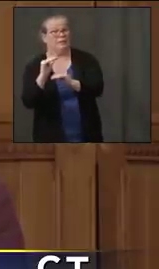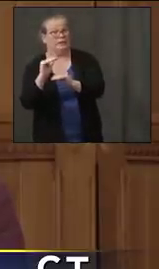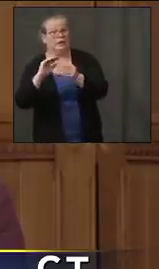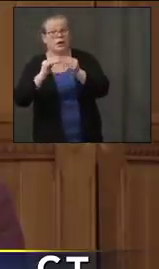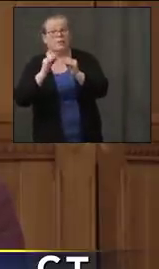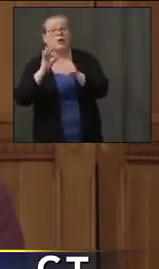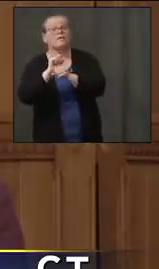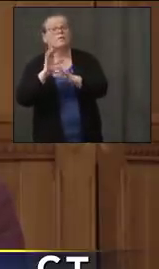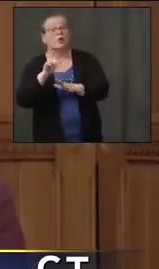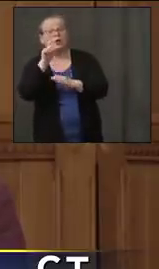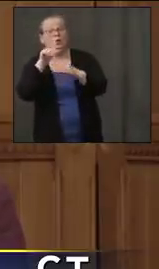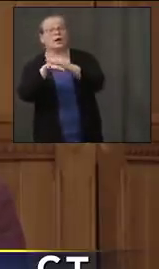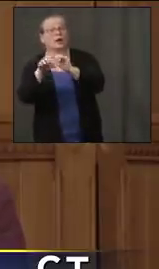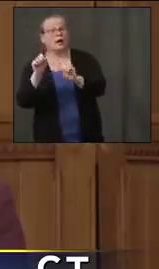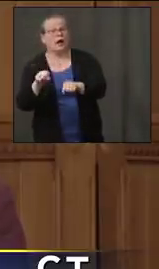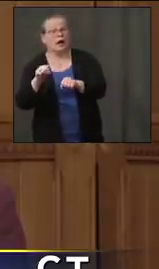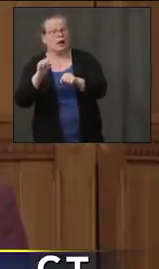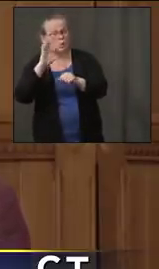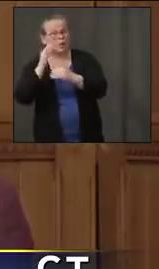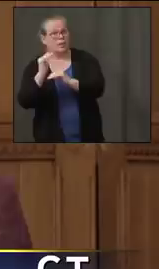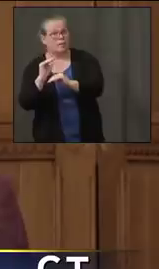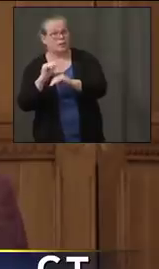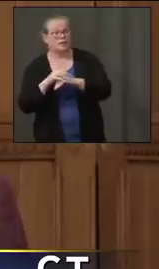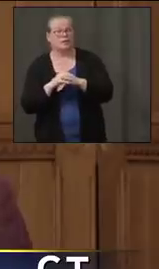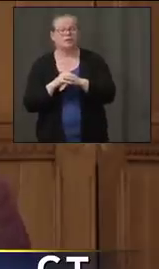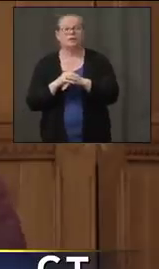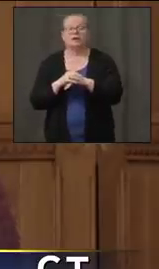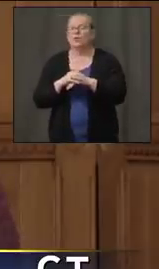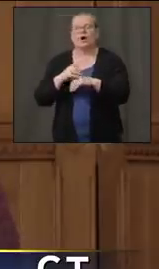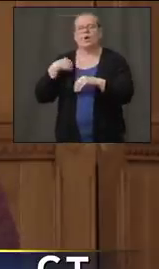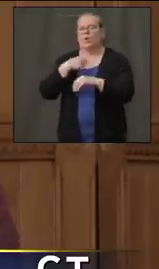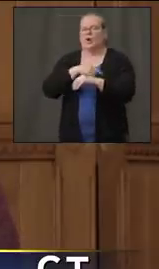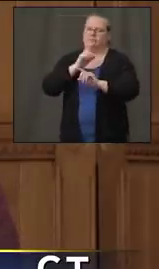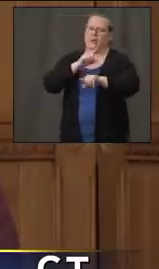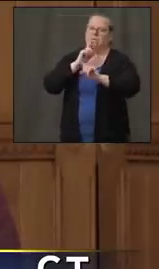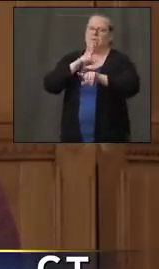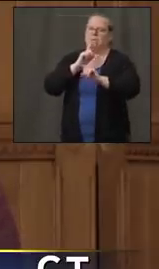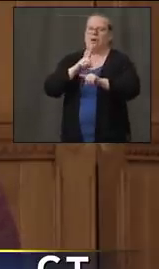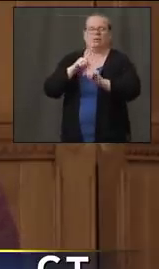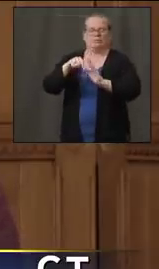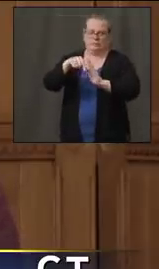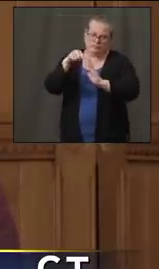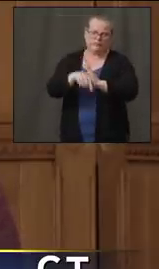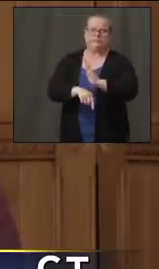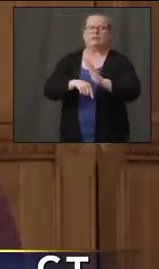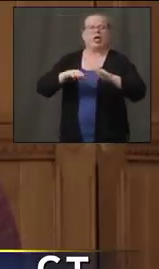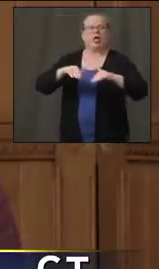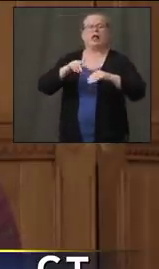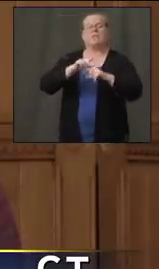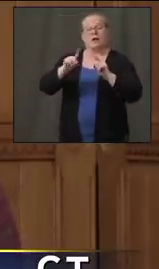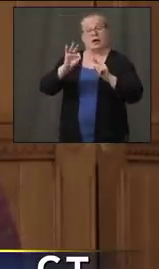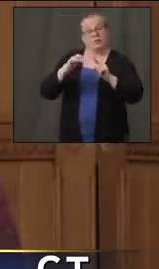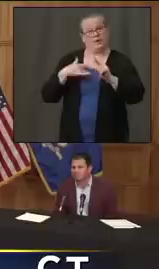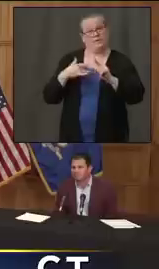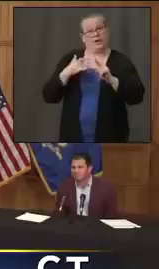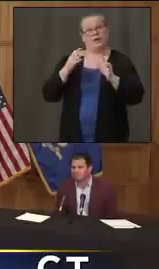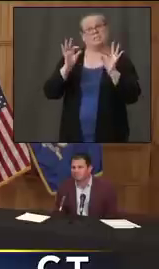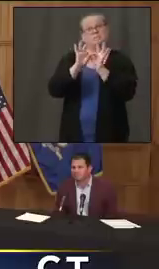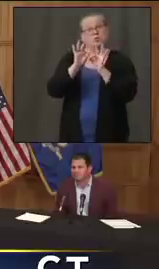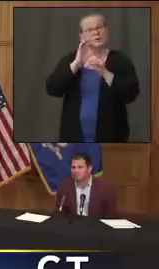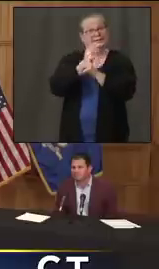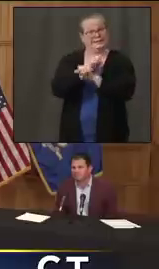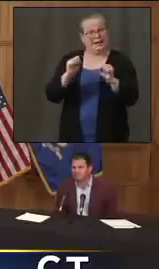ultimately where we felt it was appropriate to provide limitations, keeping the safety front and center, we did that. Thank